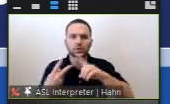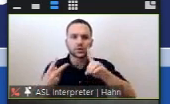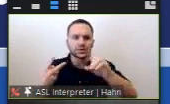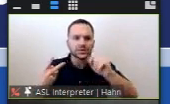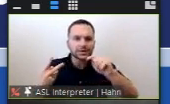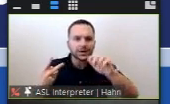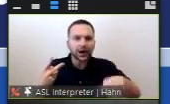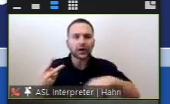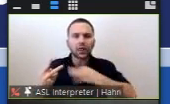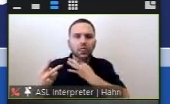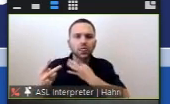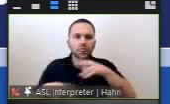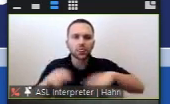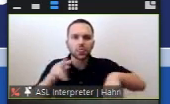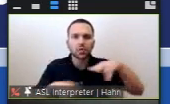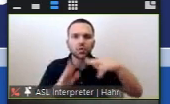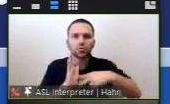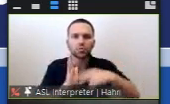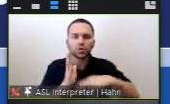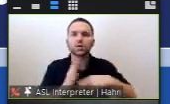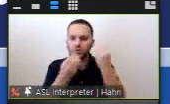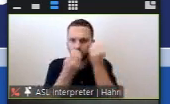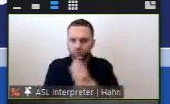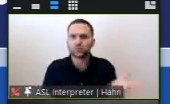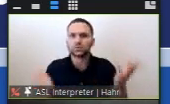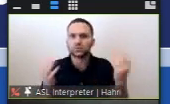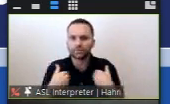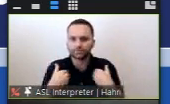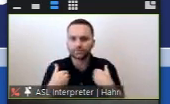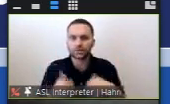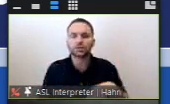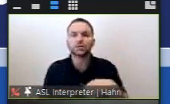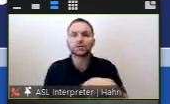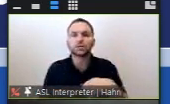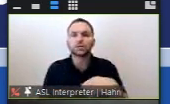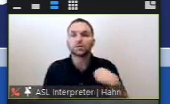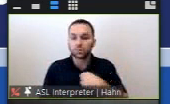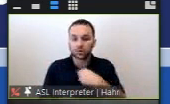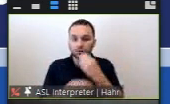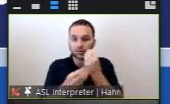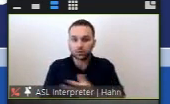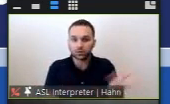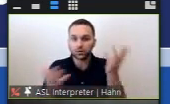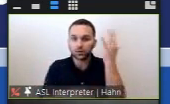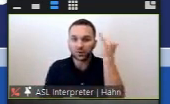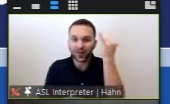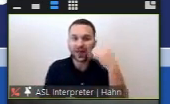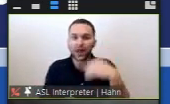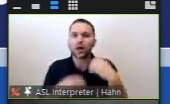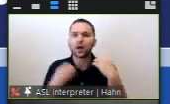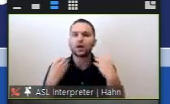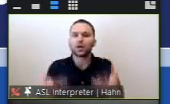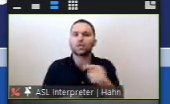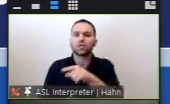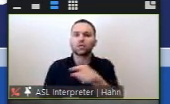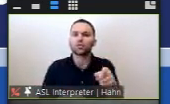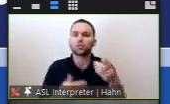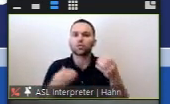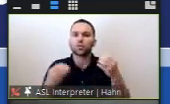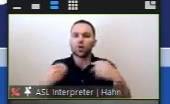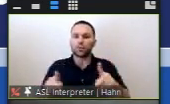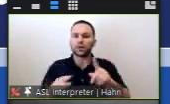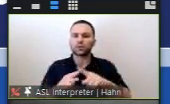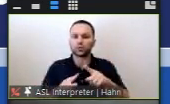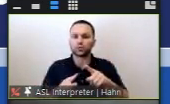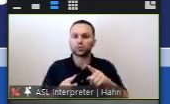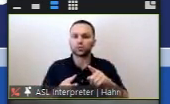wanted to share this data with you today through this briefing is to also give you the opportunity to sort of see how I'm interpreting and thinking about this